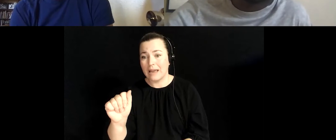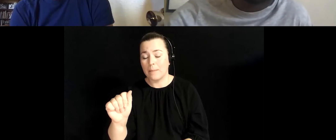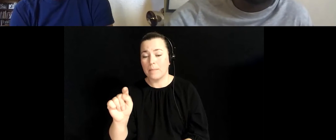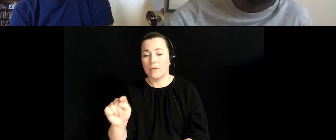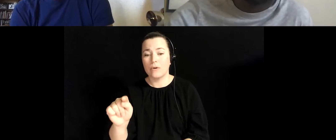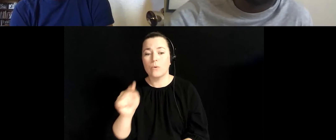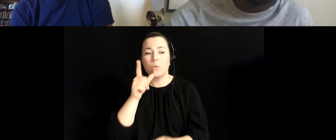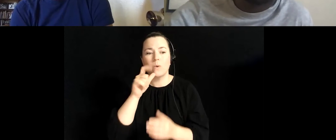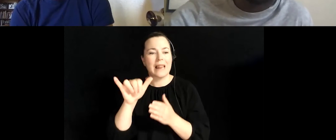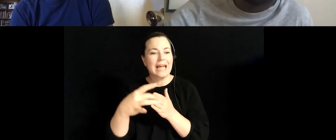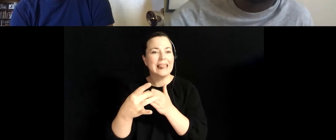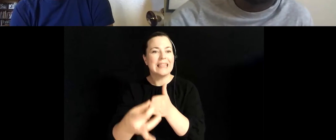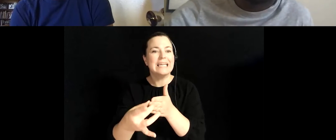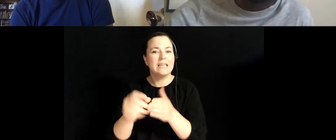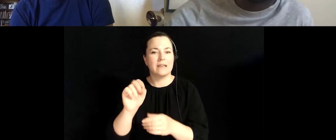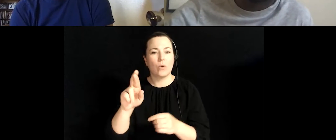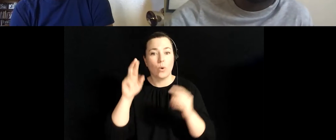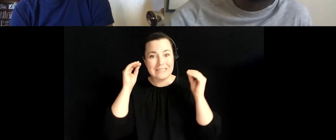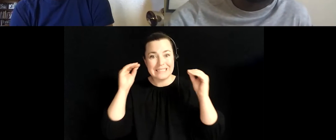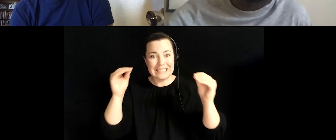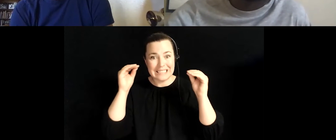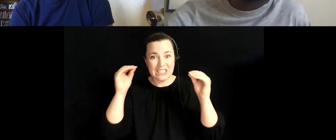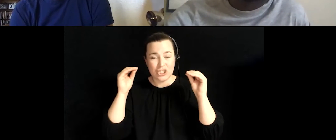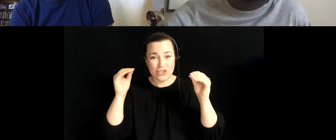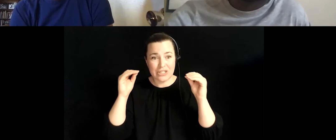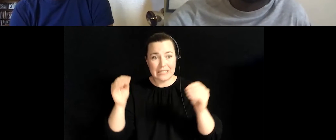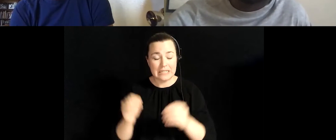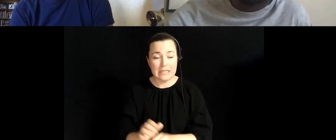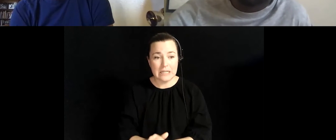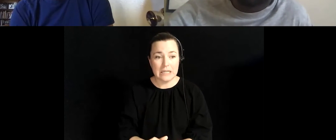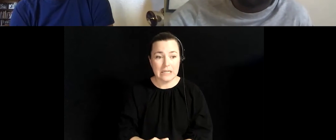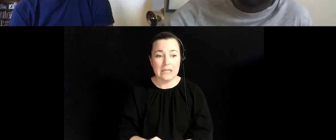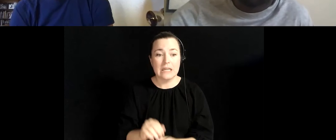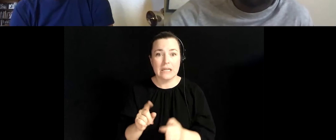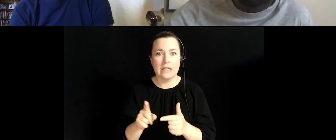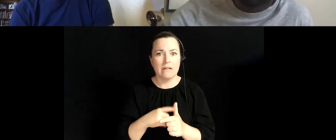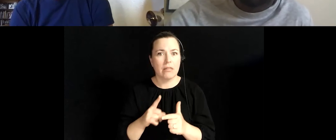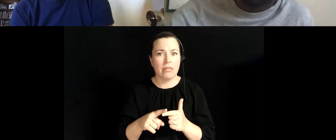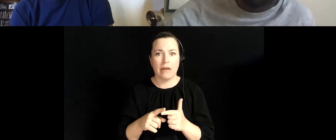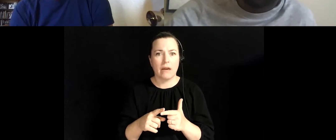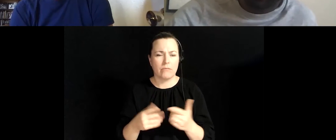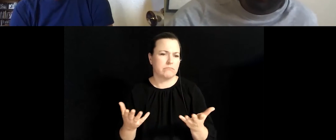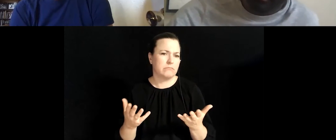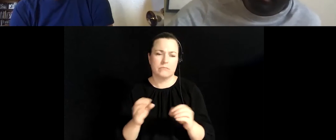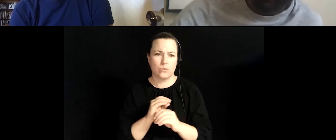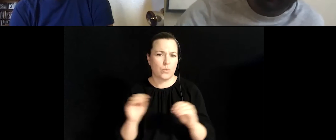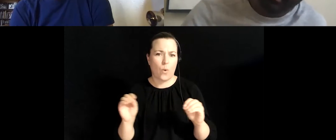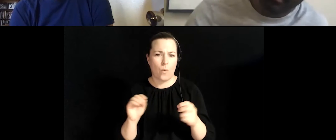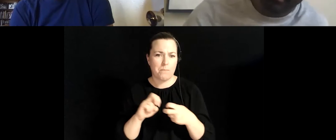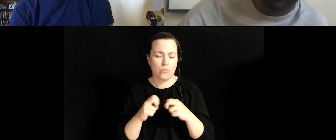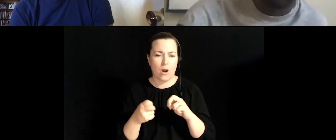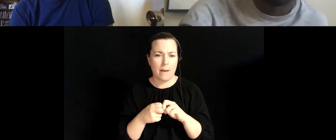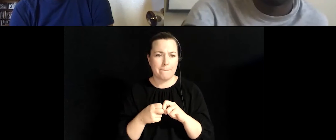leading or teaching, then there's absolutely no problem if there is